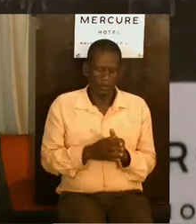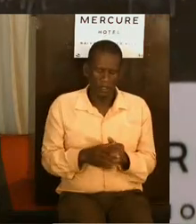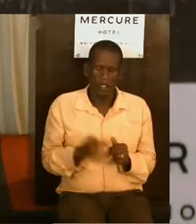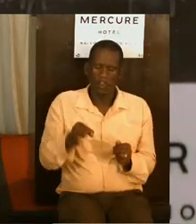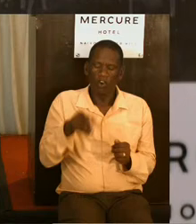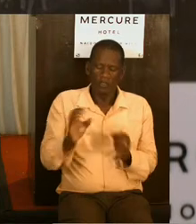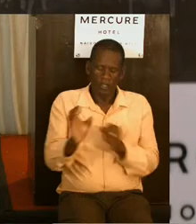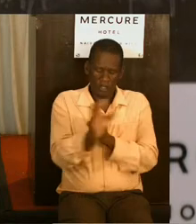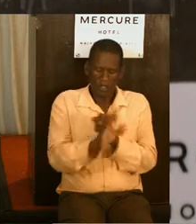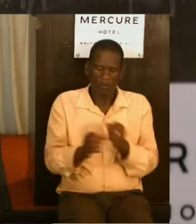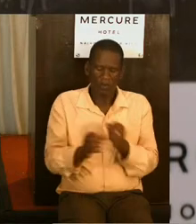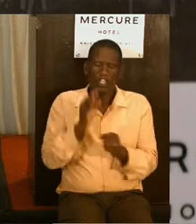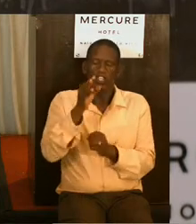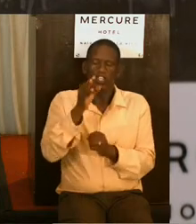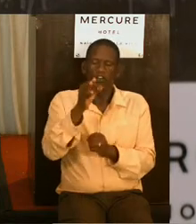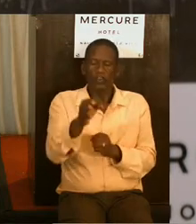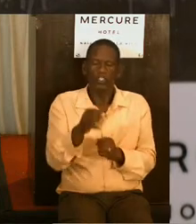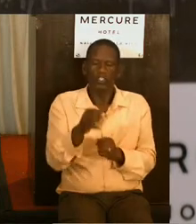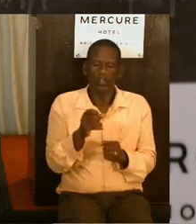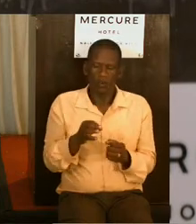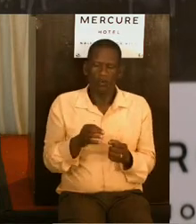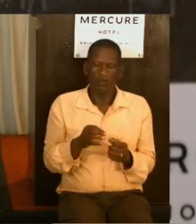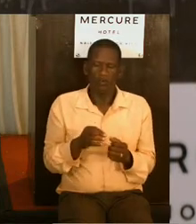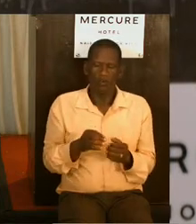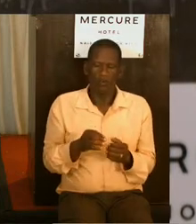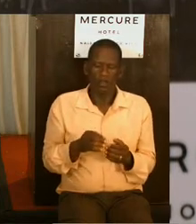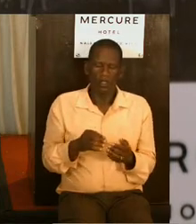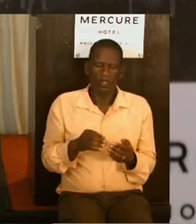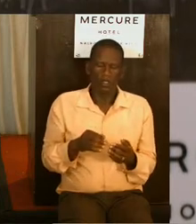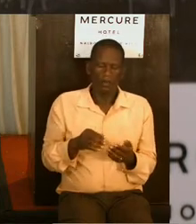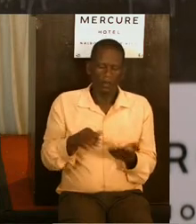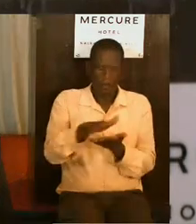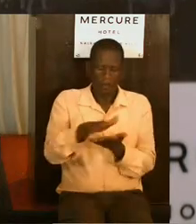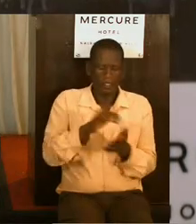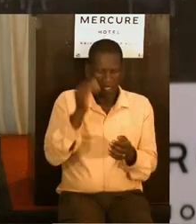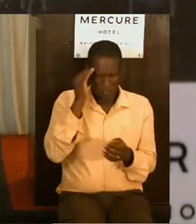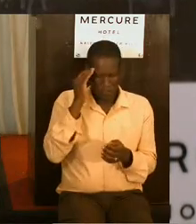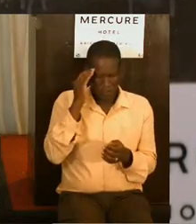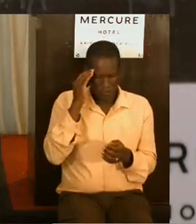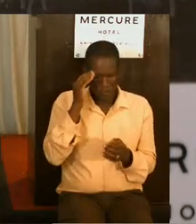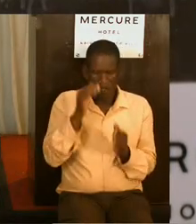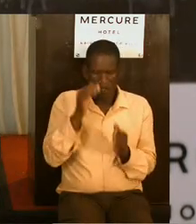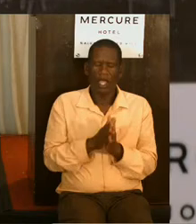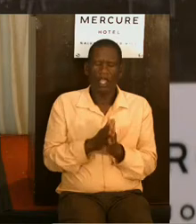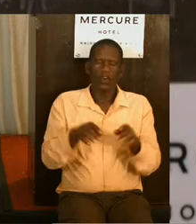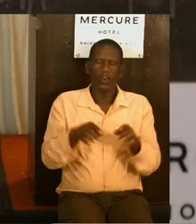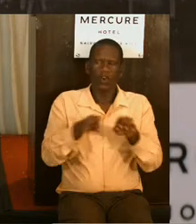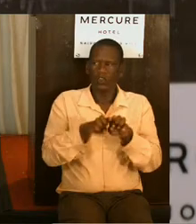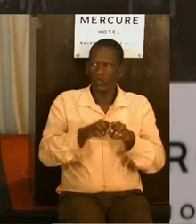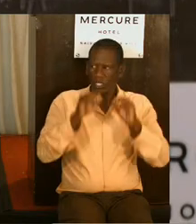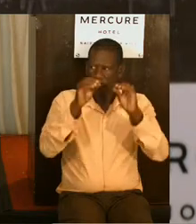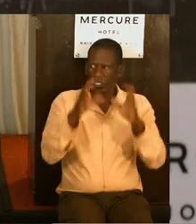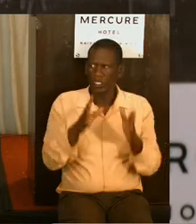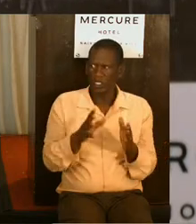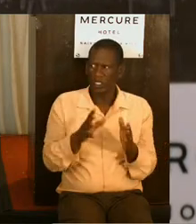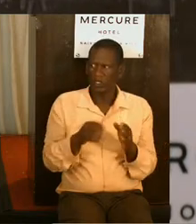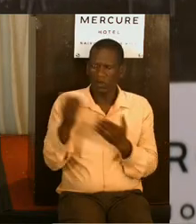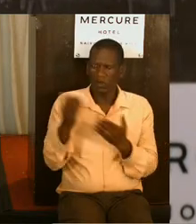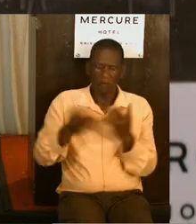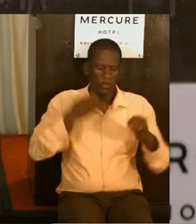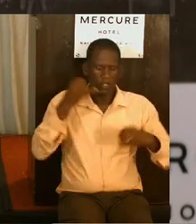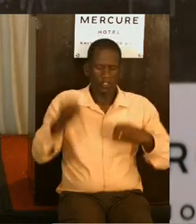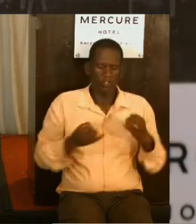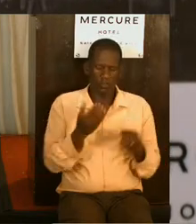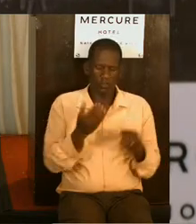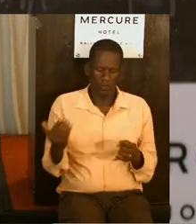of this country the future of value-based Education they they're also the teachers who can bring joy